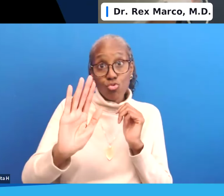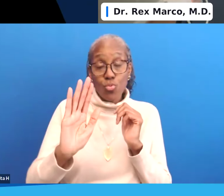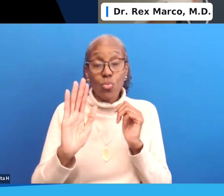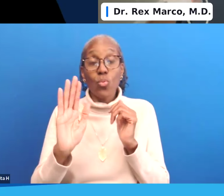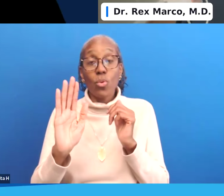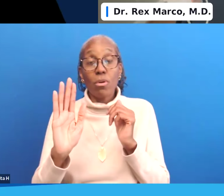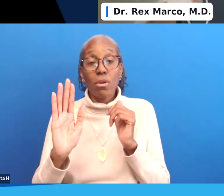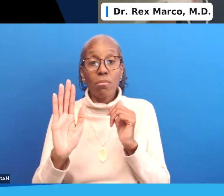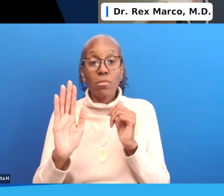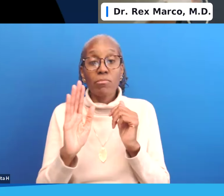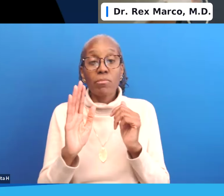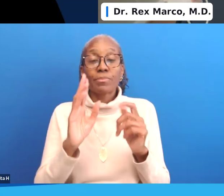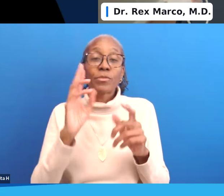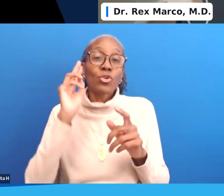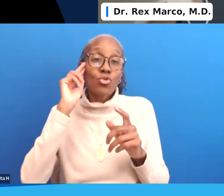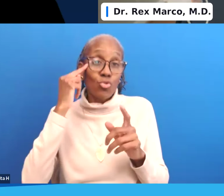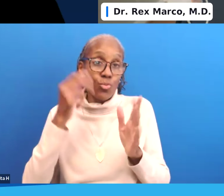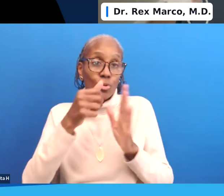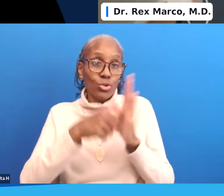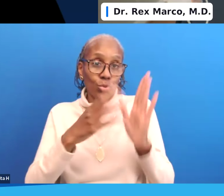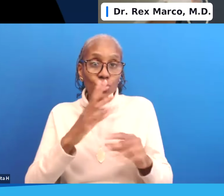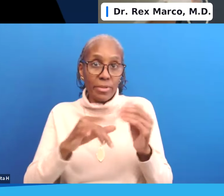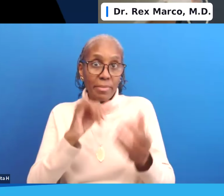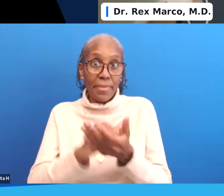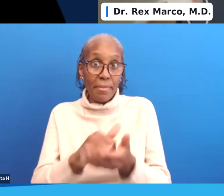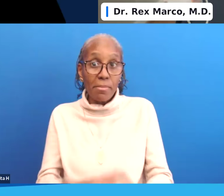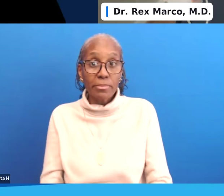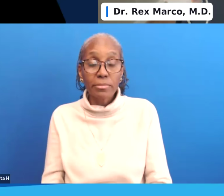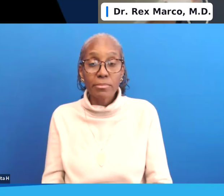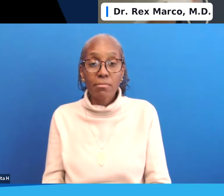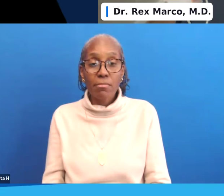your neurosurgeon about that.